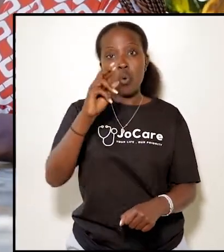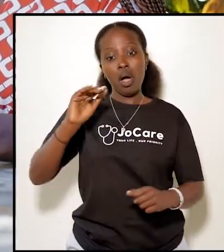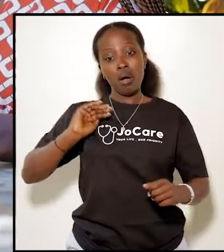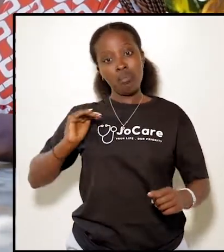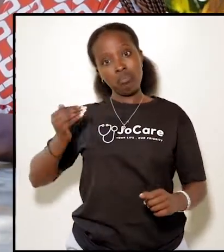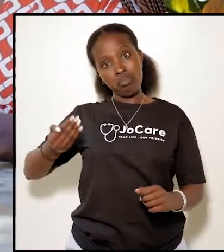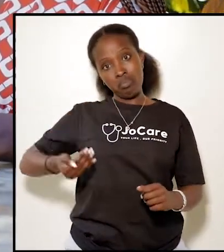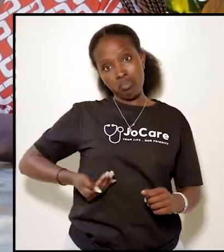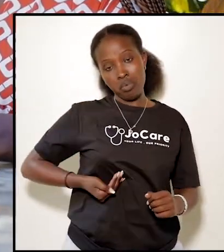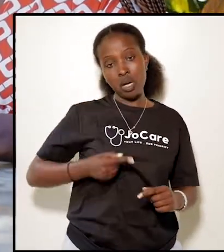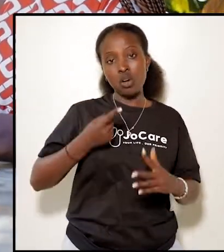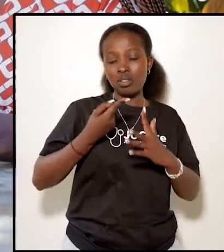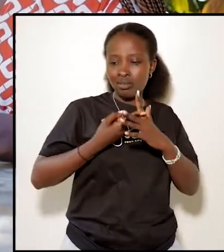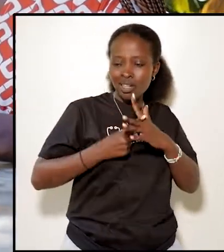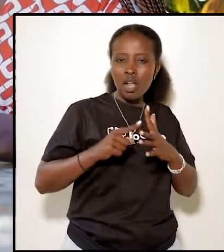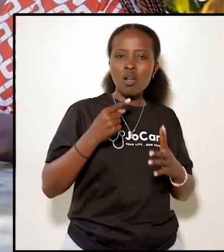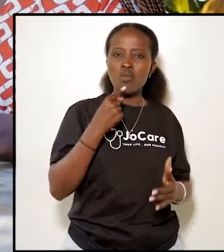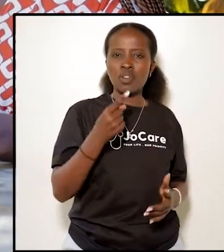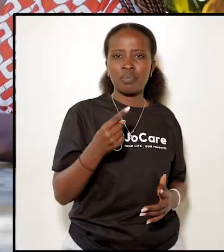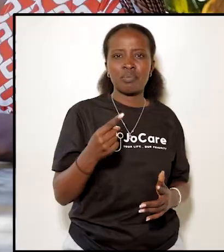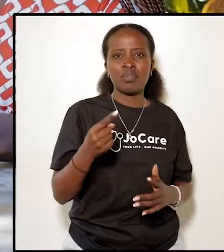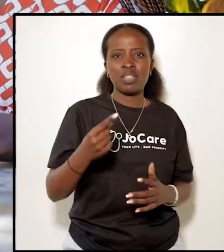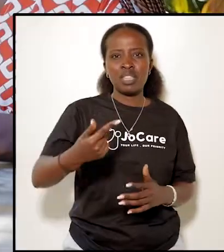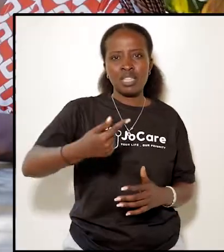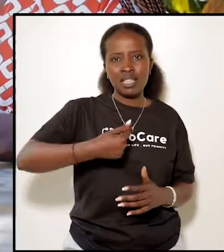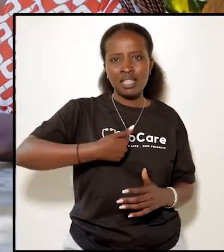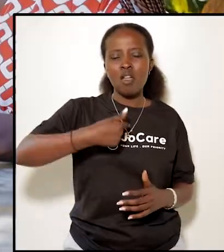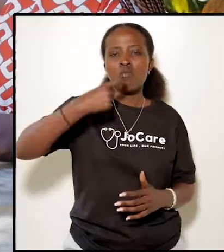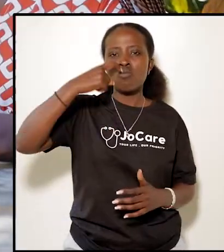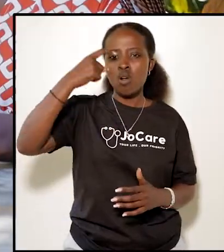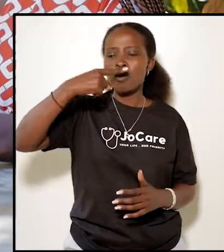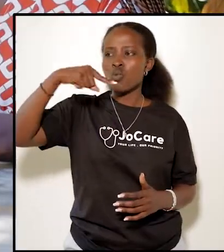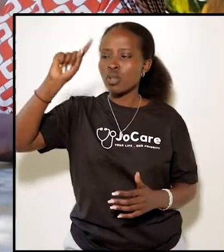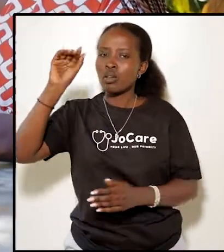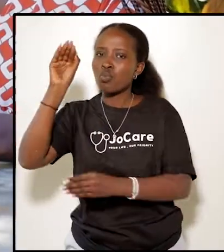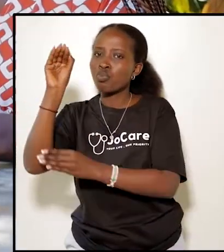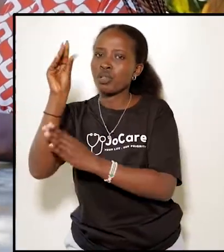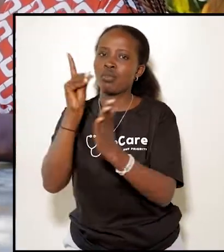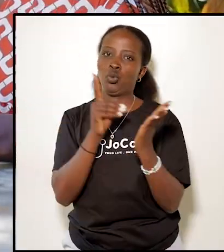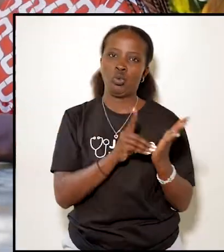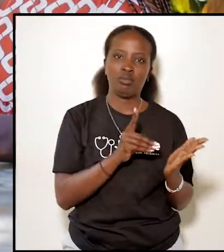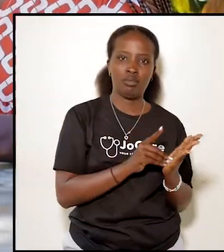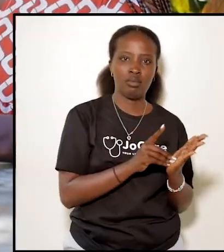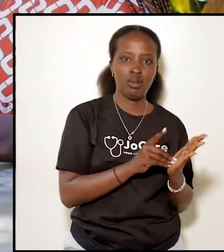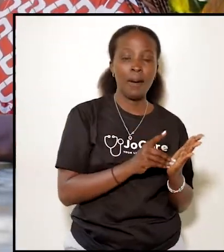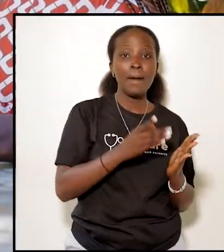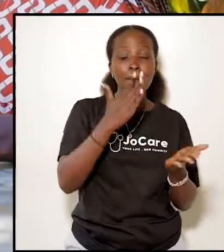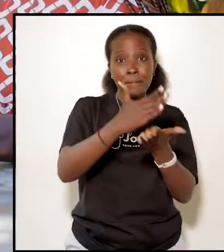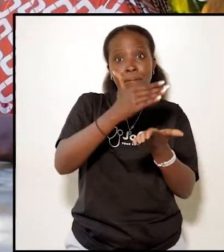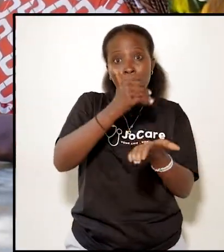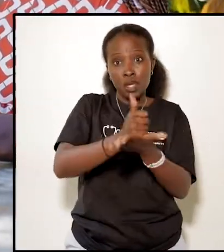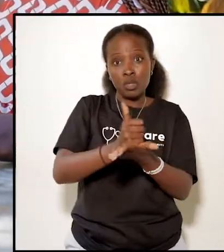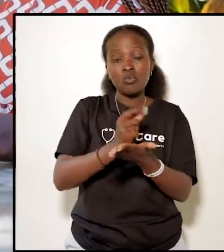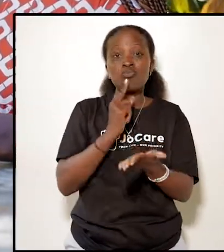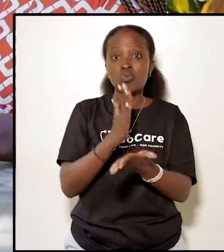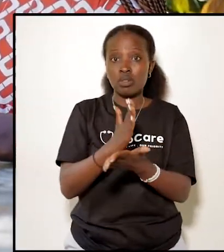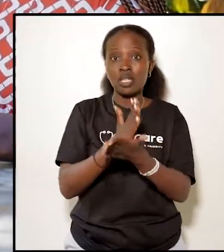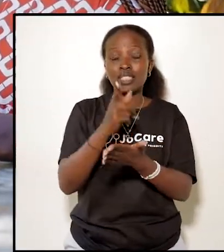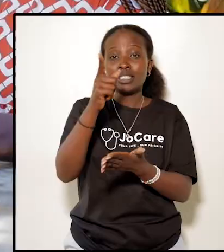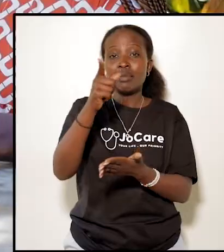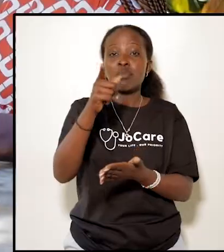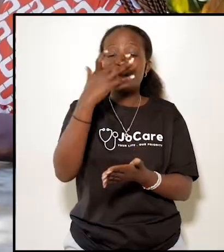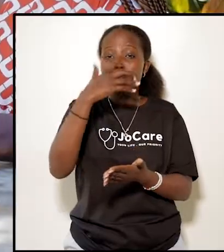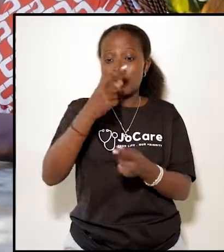or a woman can start saying, I must go to see a doctor? Because you said that it